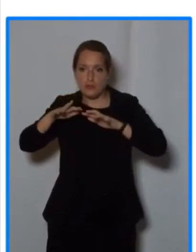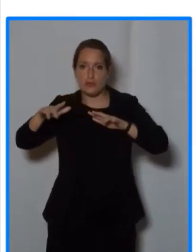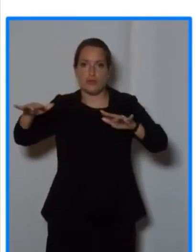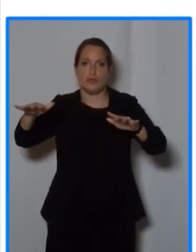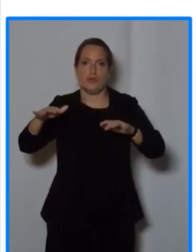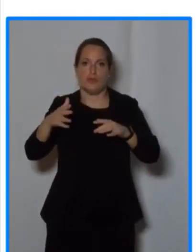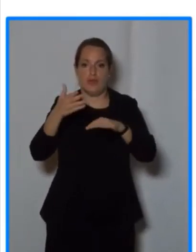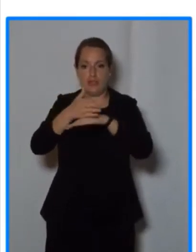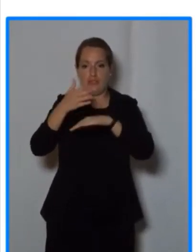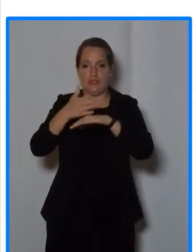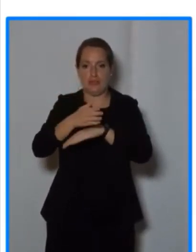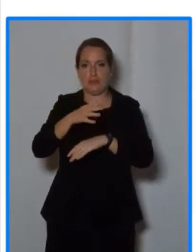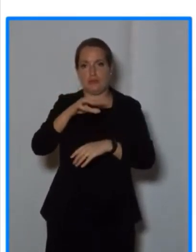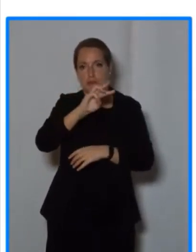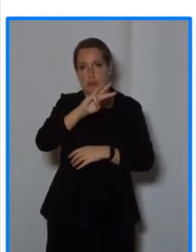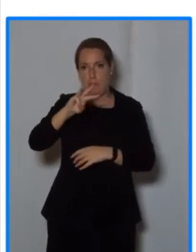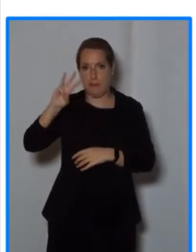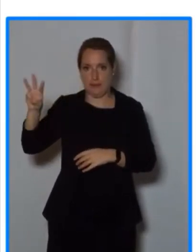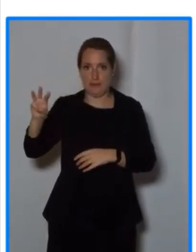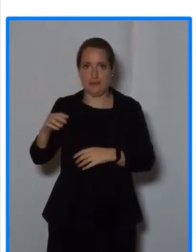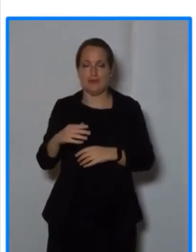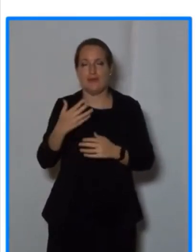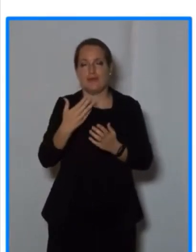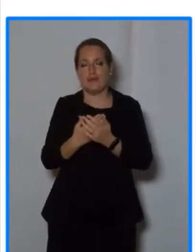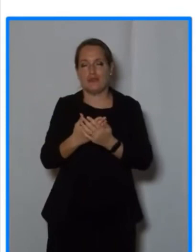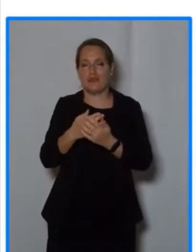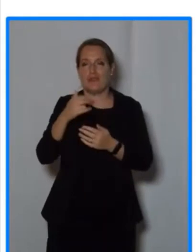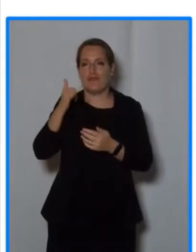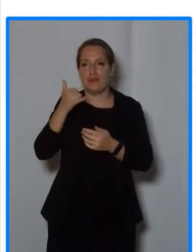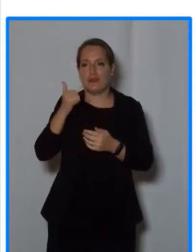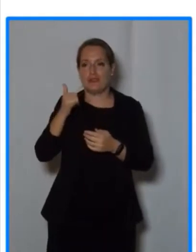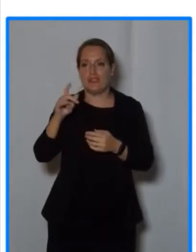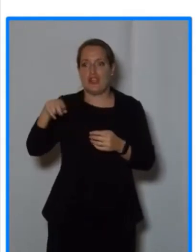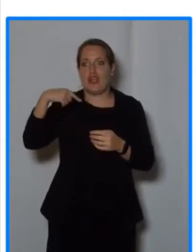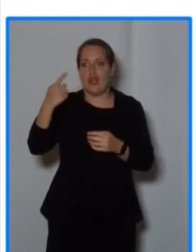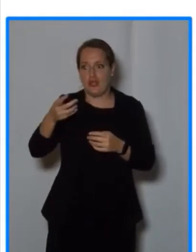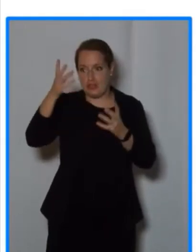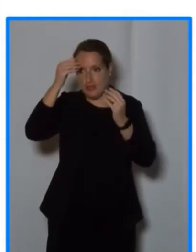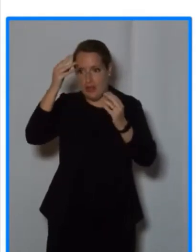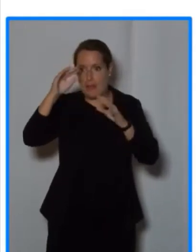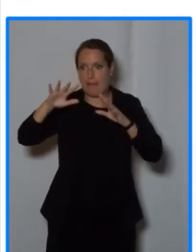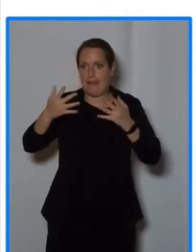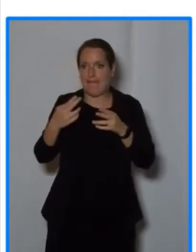to unlearn out of their bad habits, and of course monitoring as well.